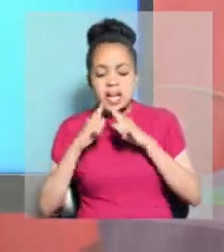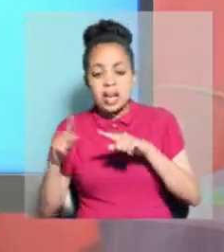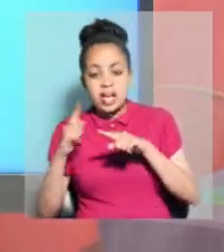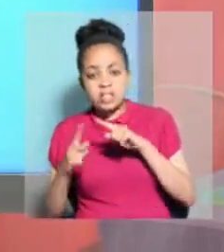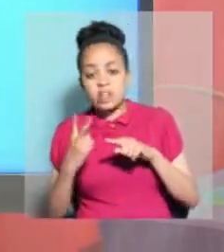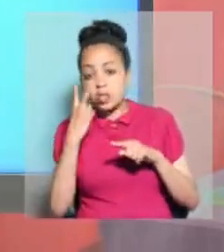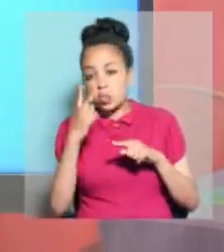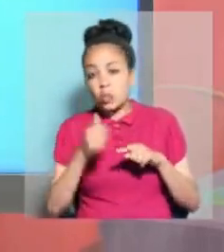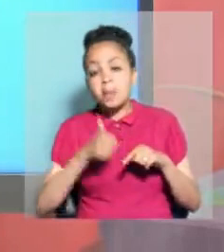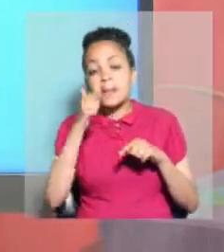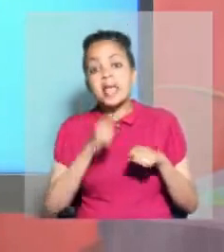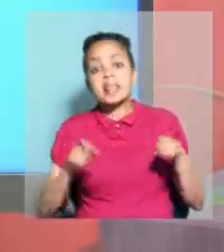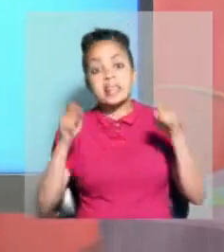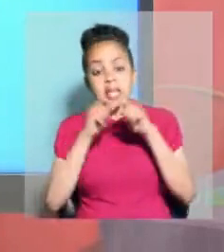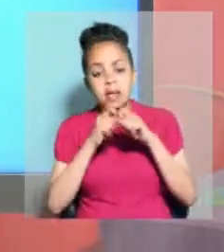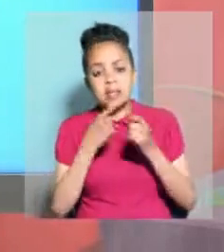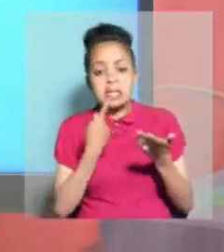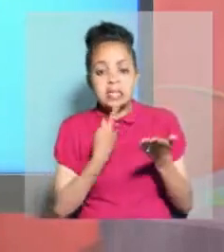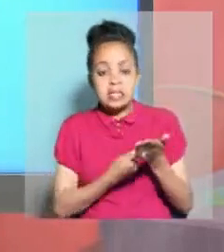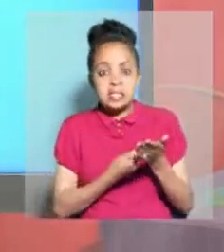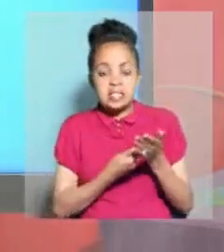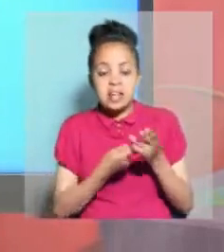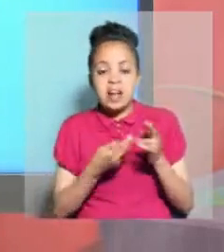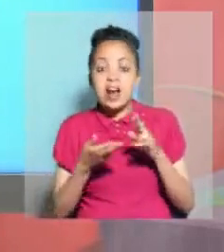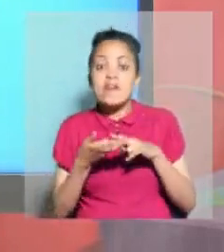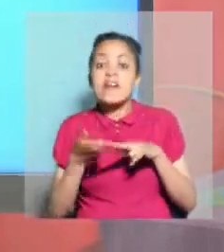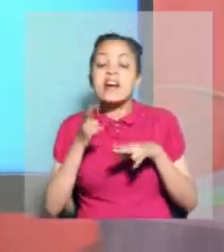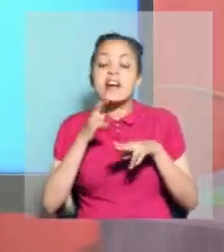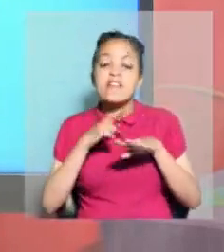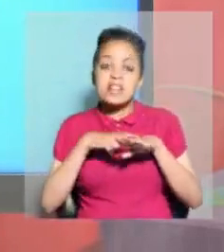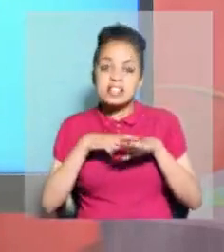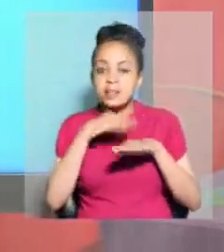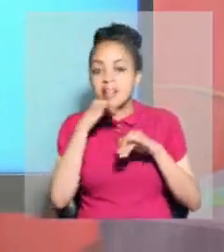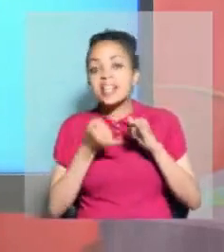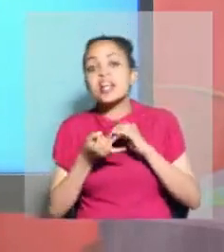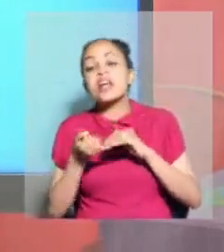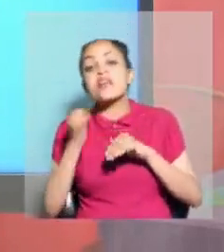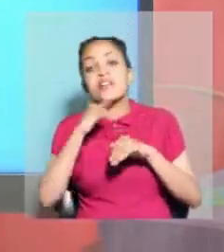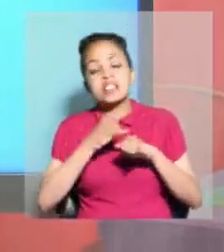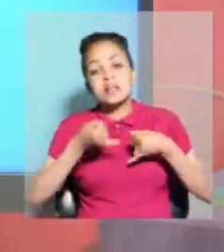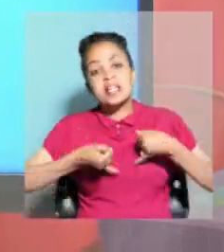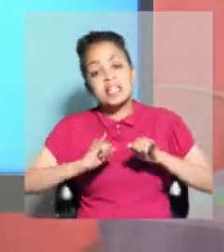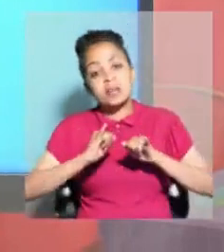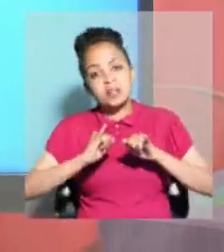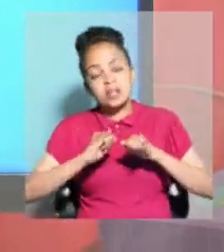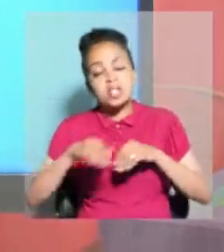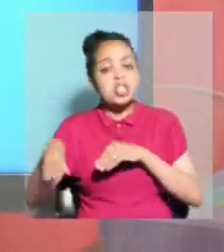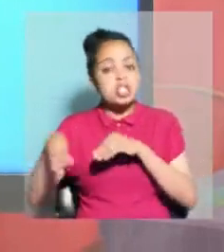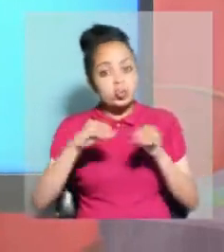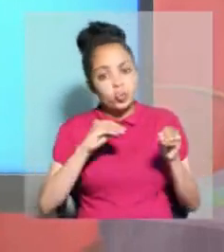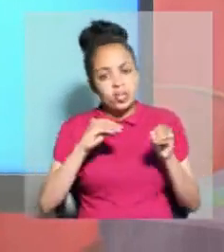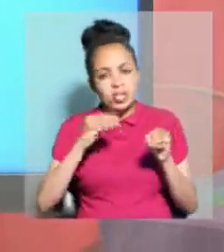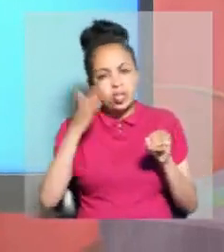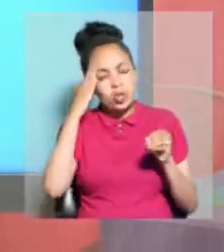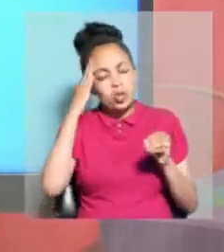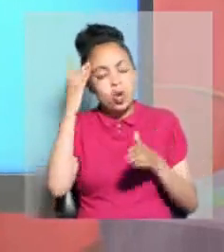classified into two main types. These are reversible inhibitor and irreversible inhibitor. Student,